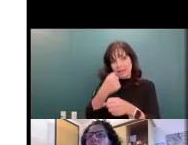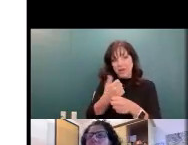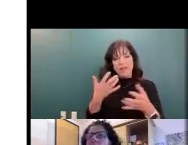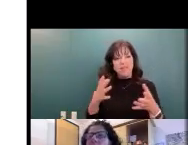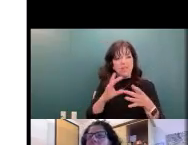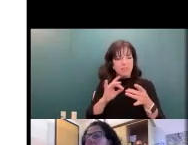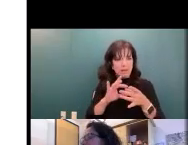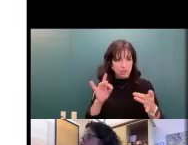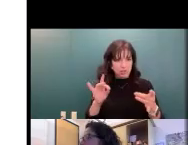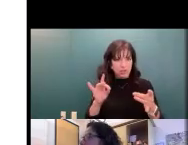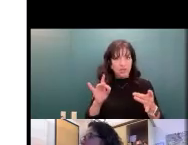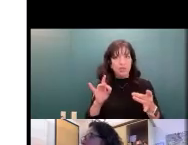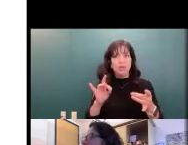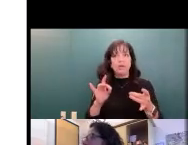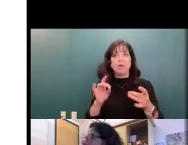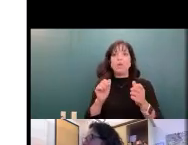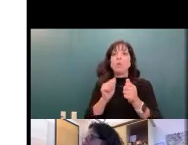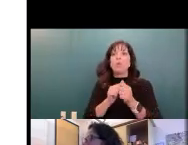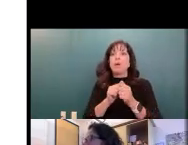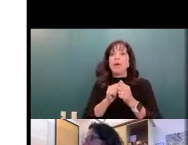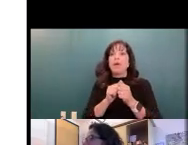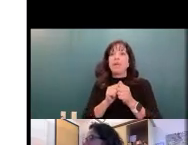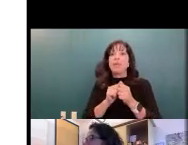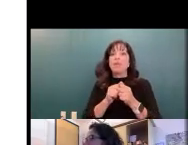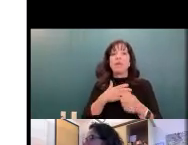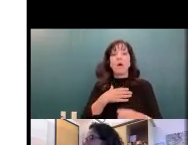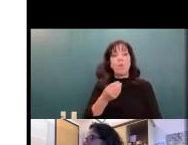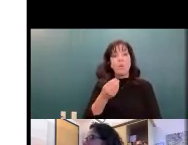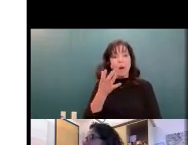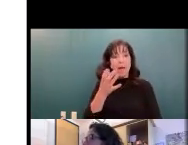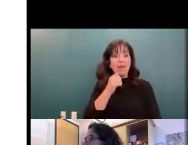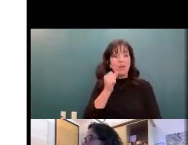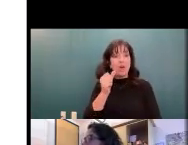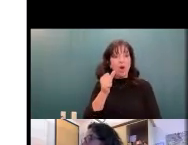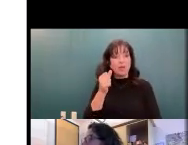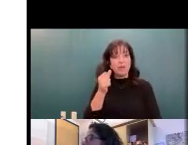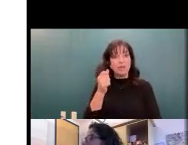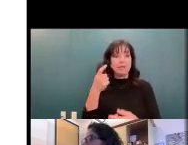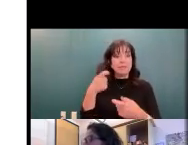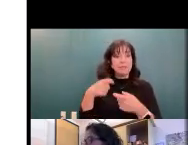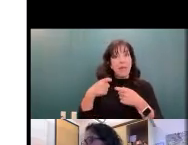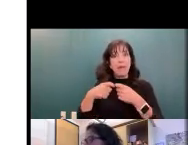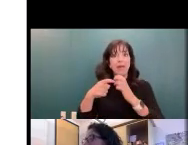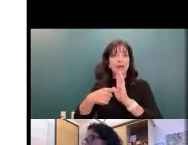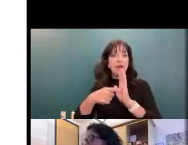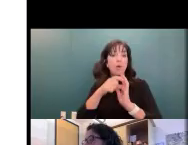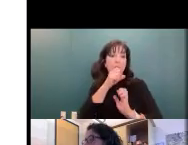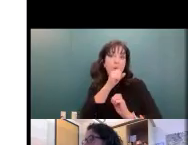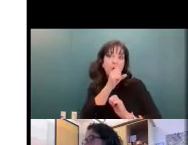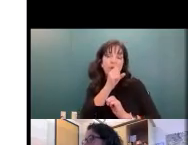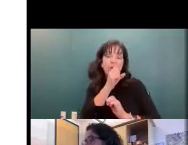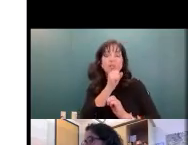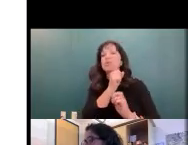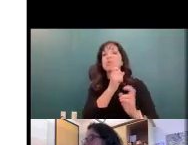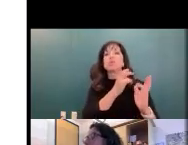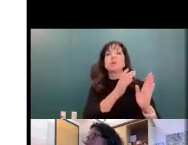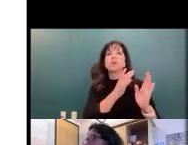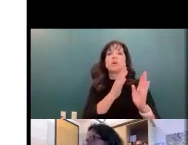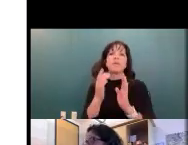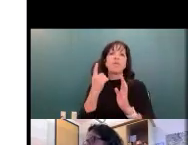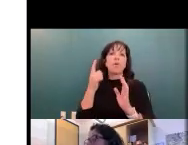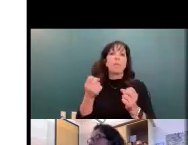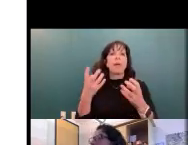right, with white non-Hispanic children are represented in orange, and see for many